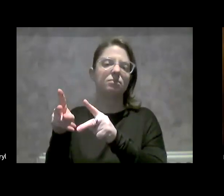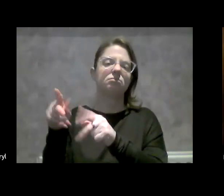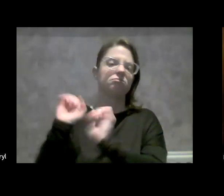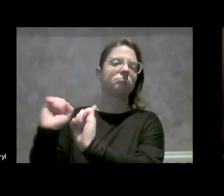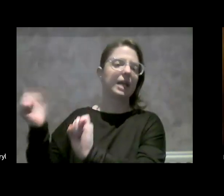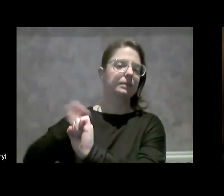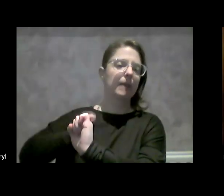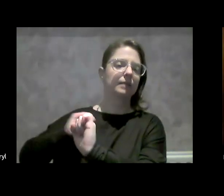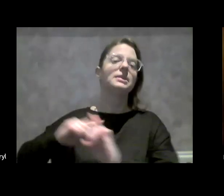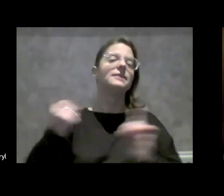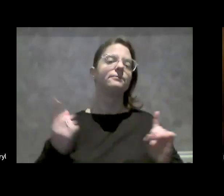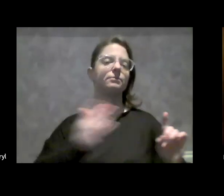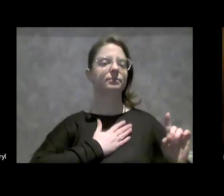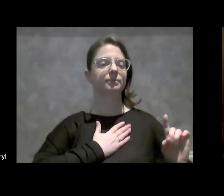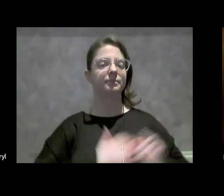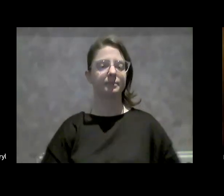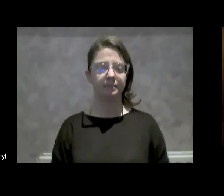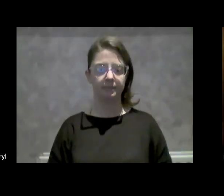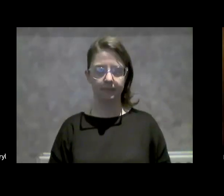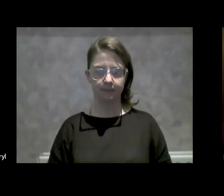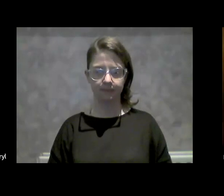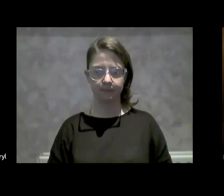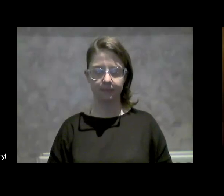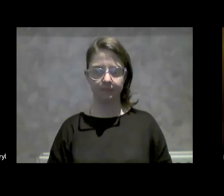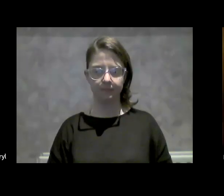expect. Okay.